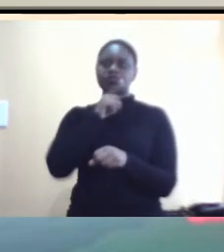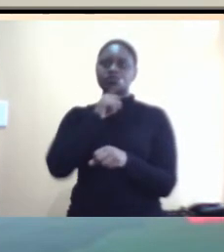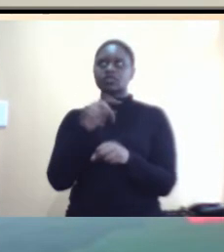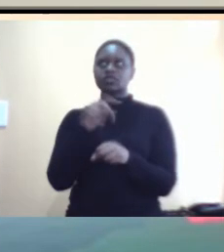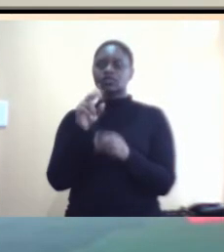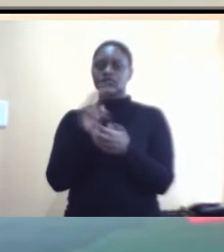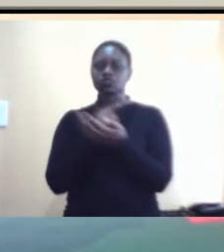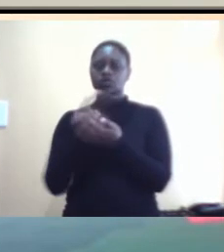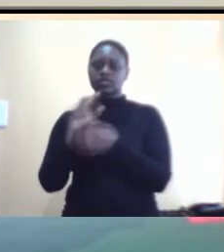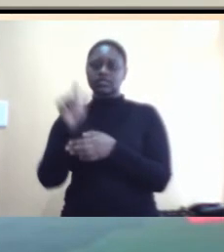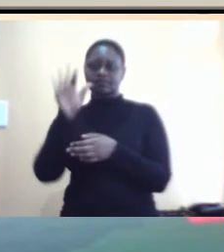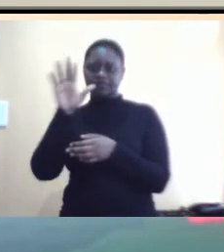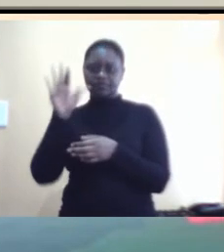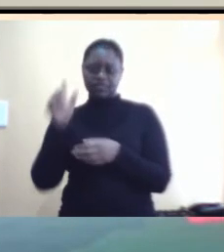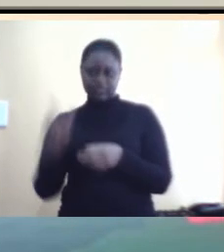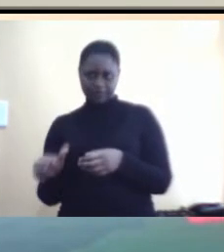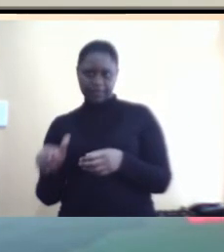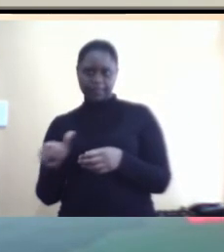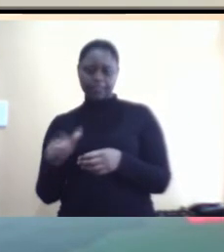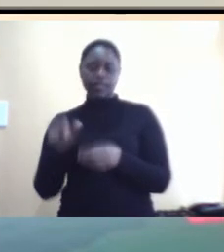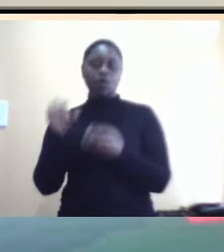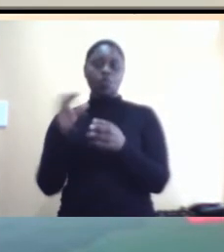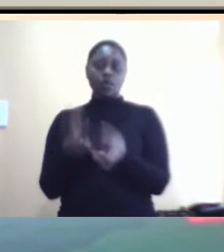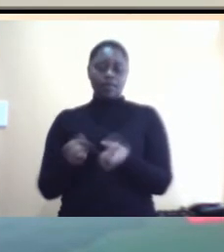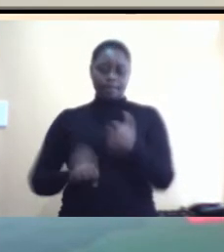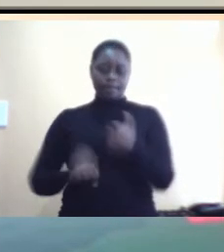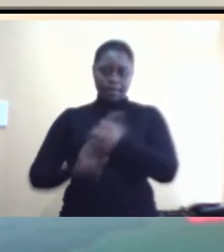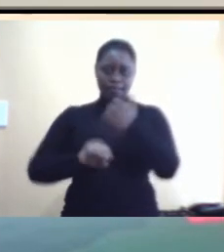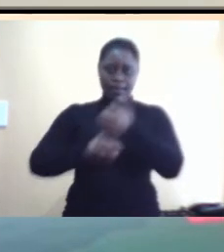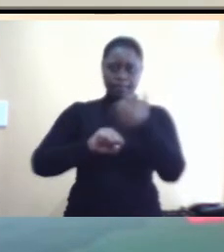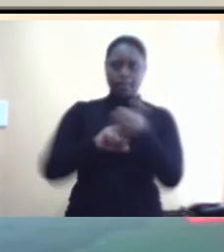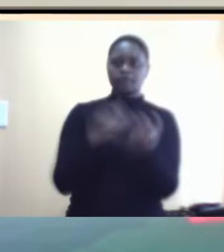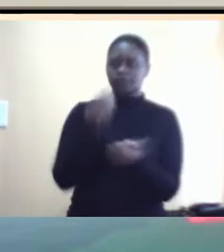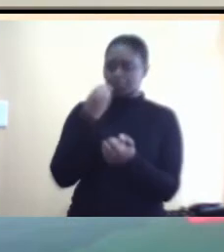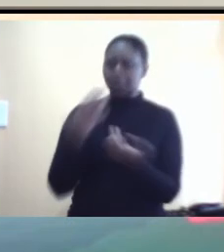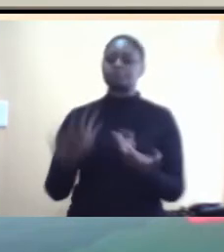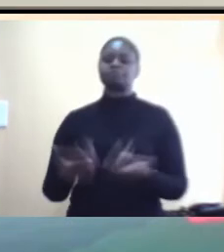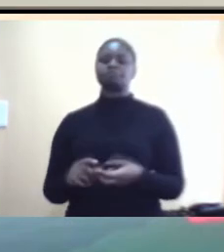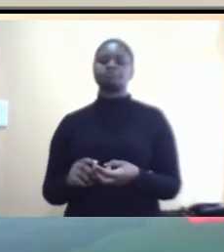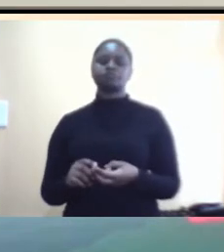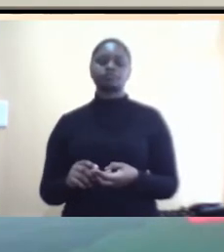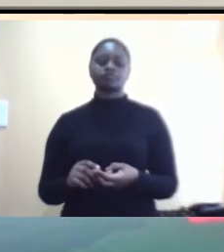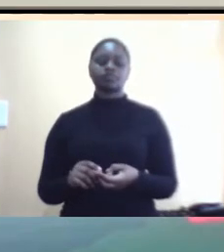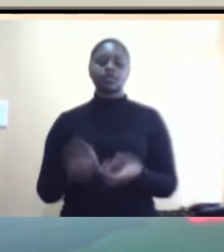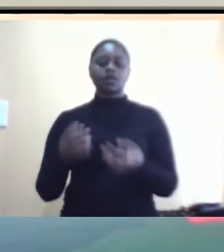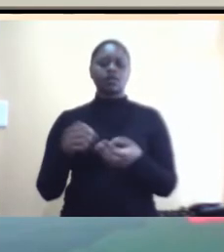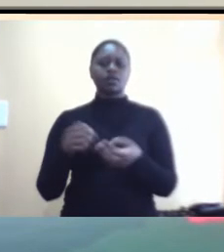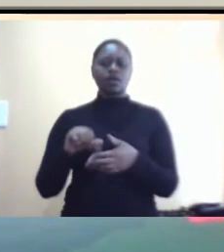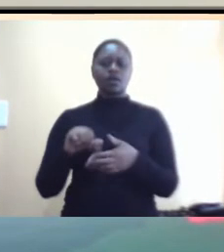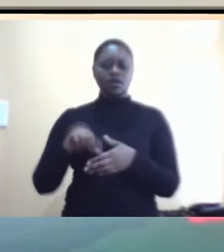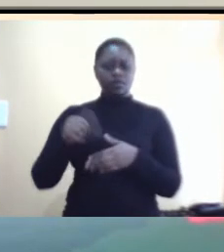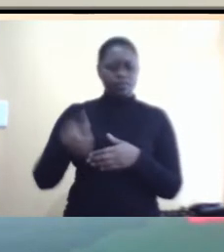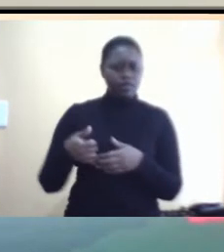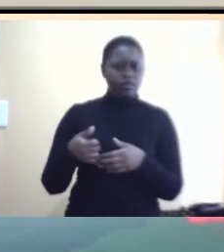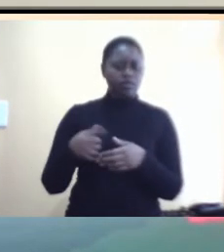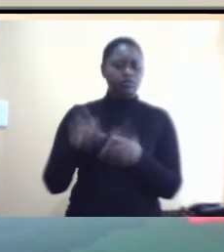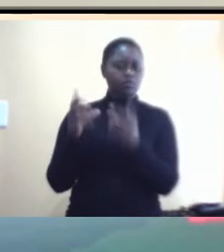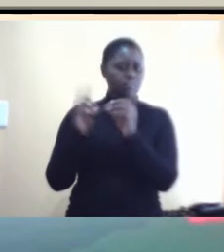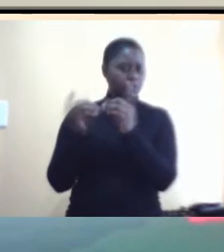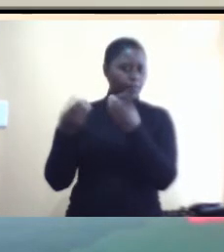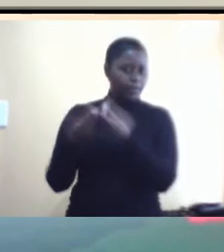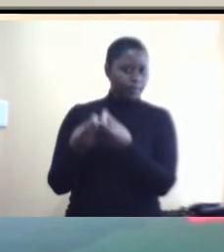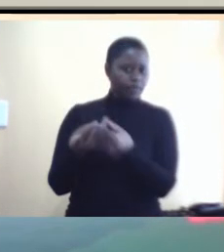20,758 households were supported with food production initiative. I have directed the department to find ways